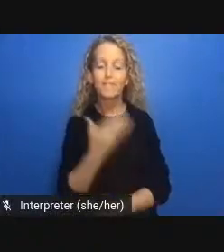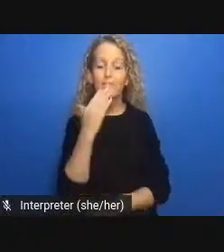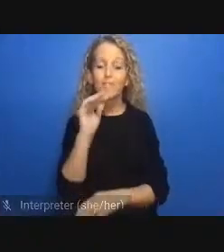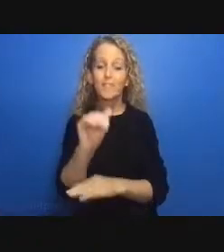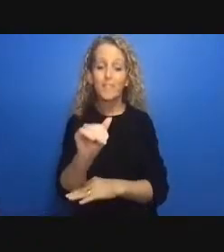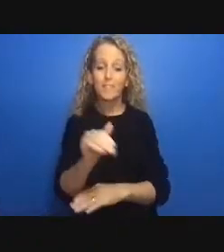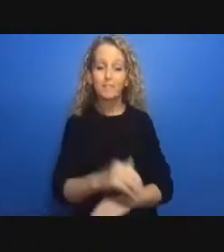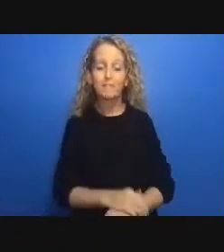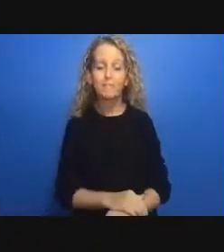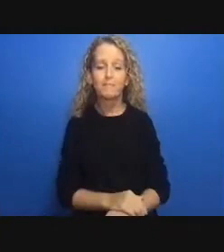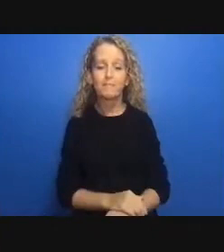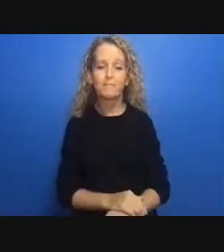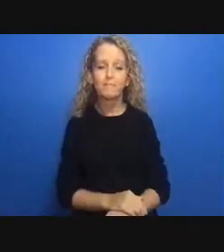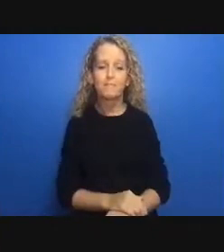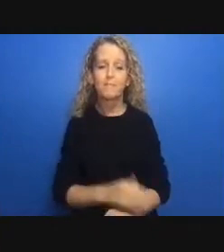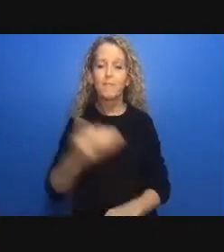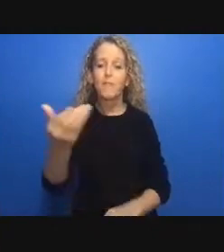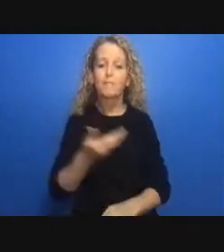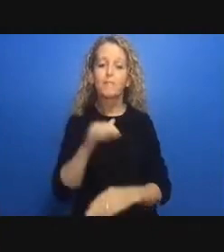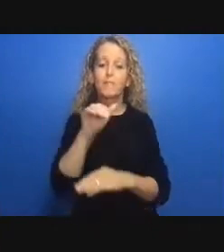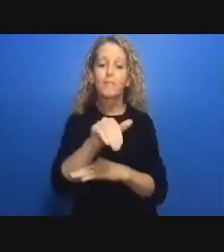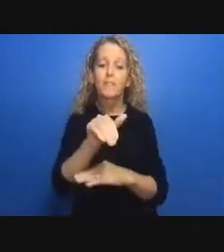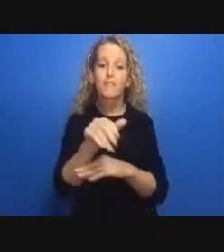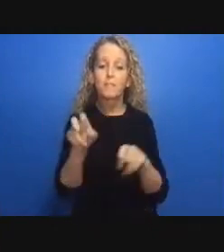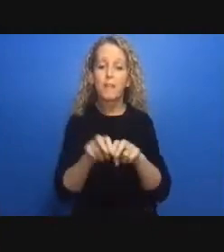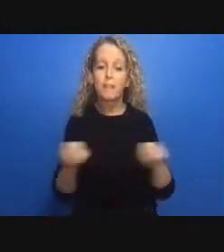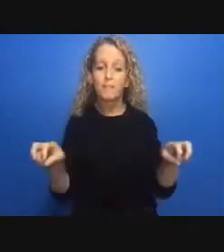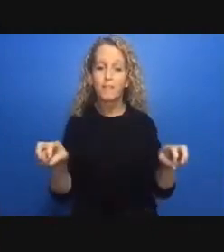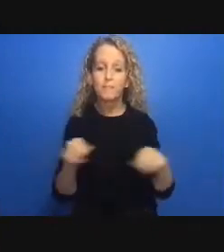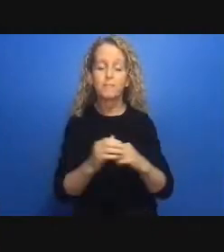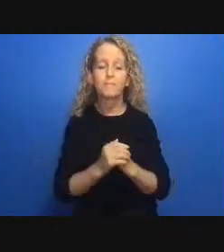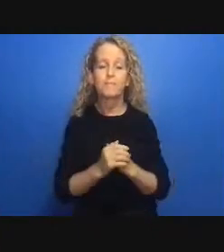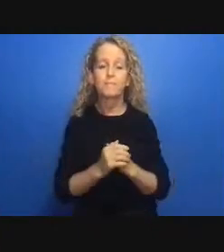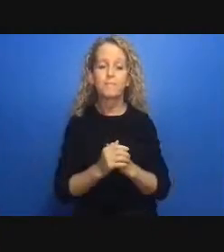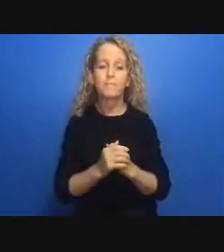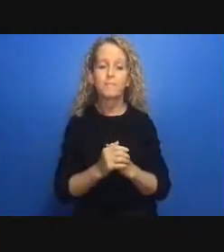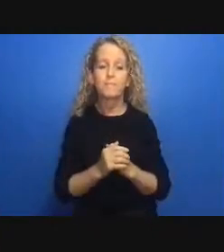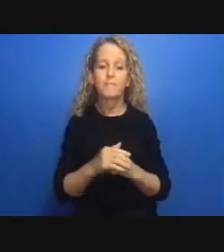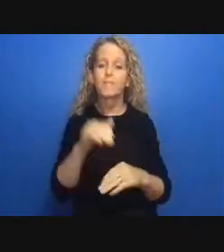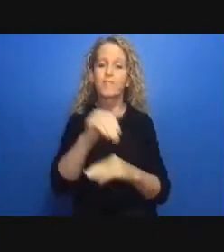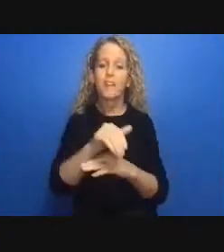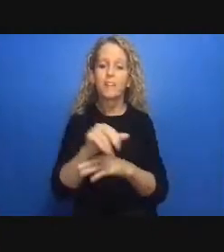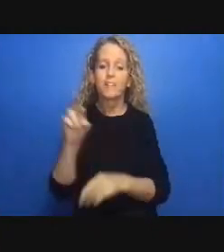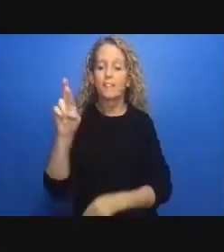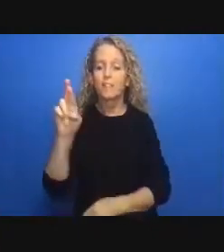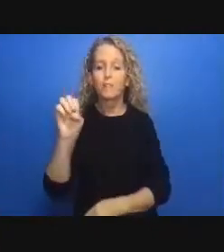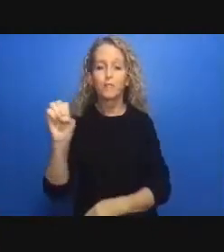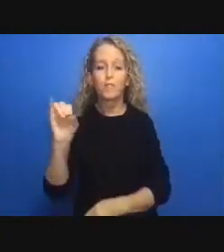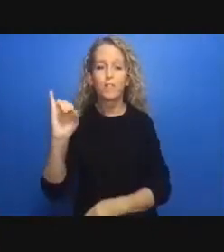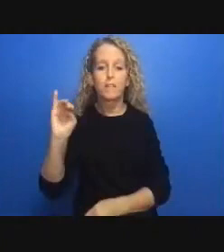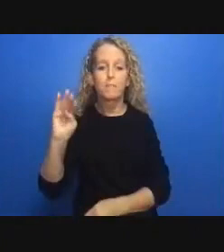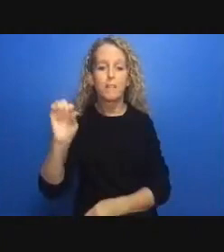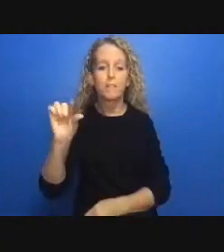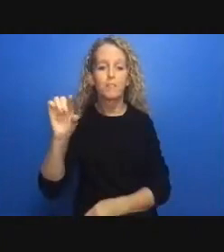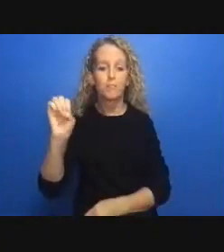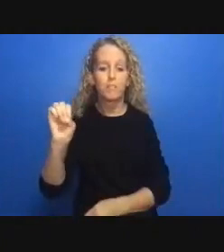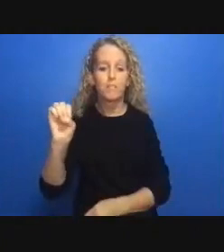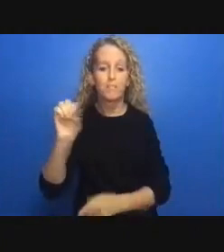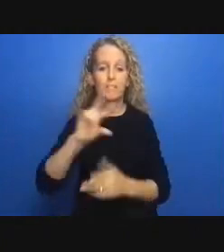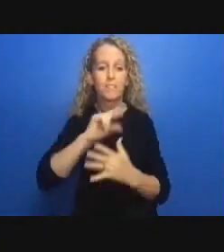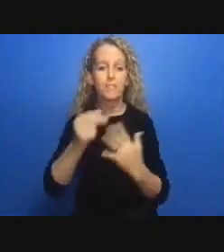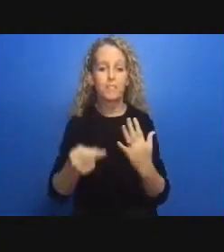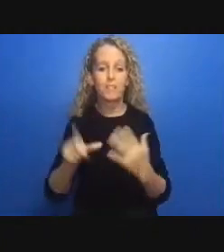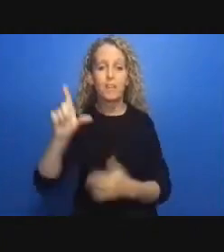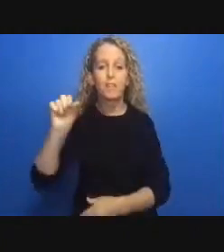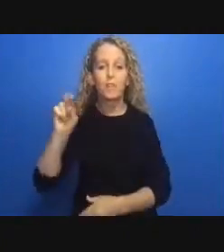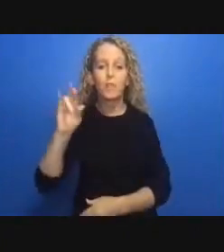everybody, and welcome to this evening's panel and to this evening's session in the Reimagine series. I'm Laurie Turnbull. I'm the